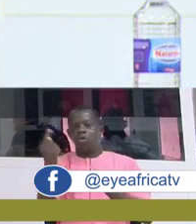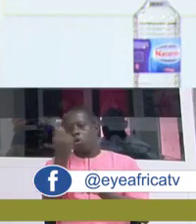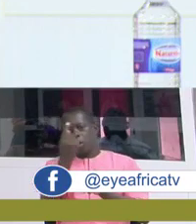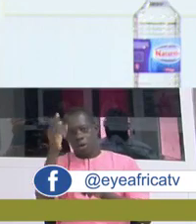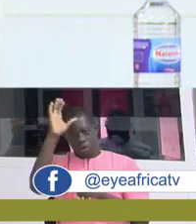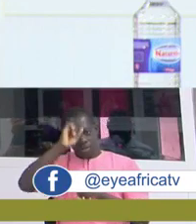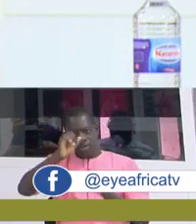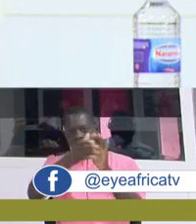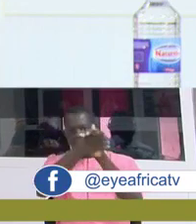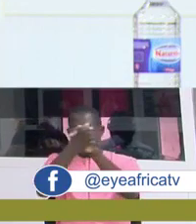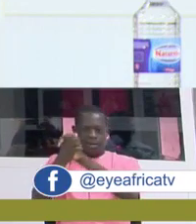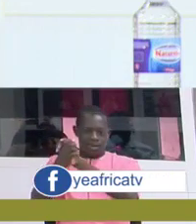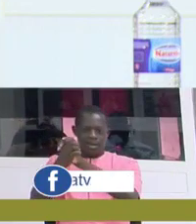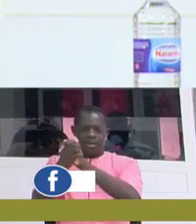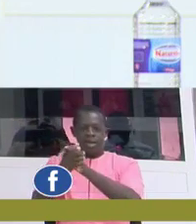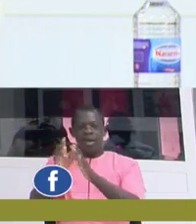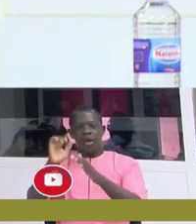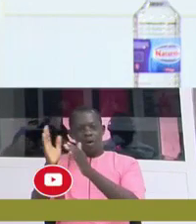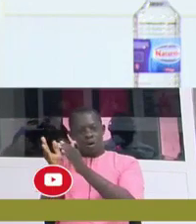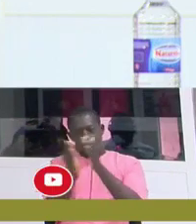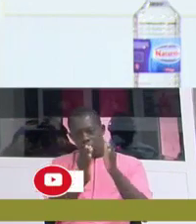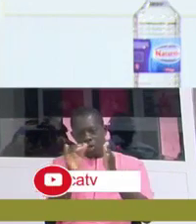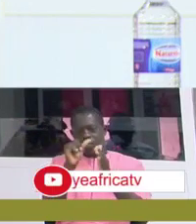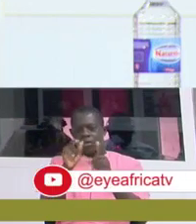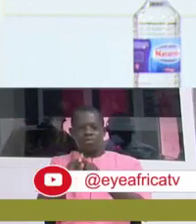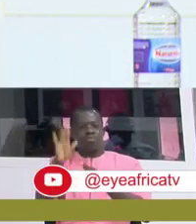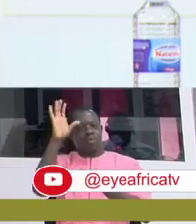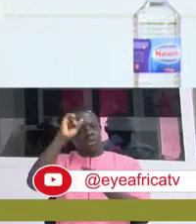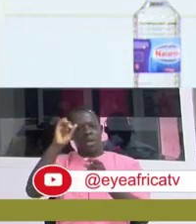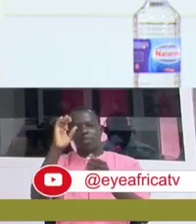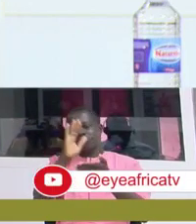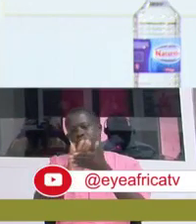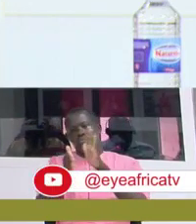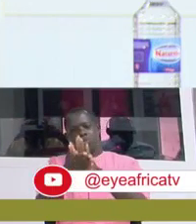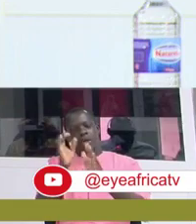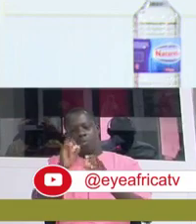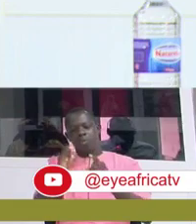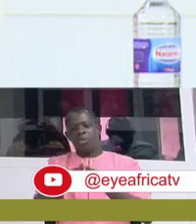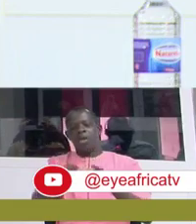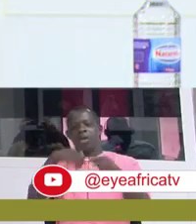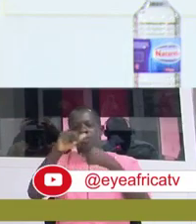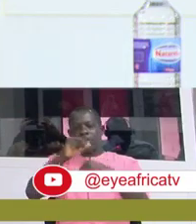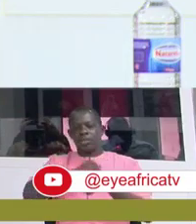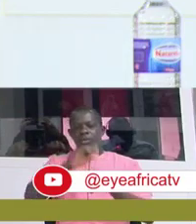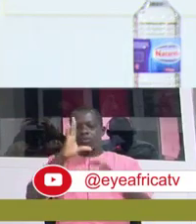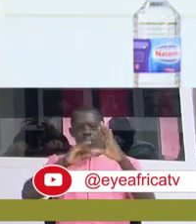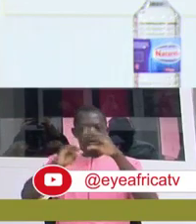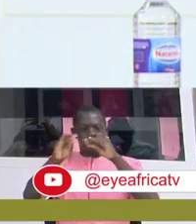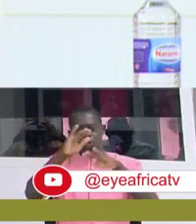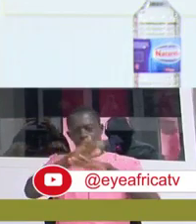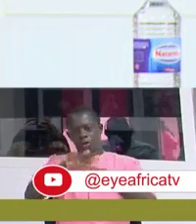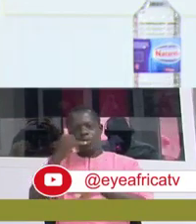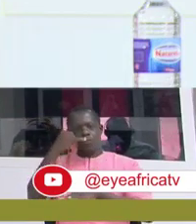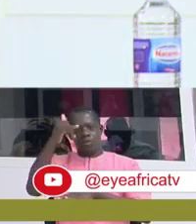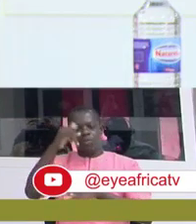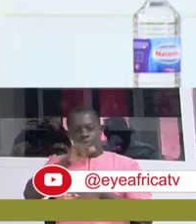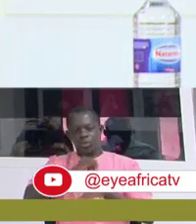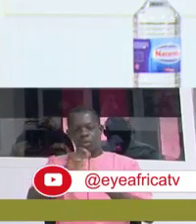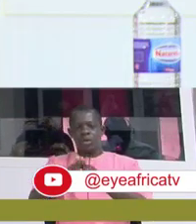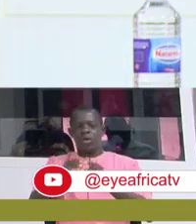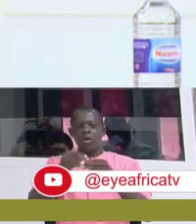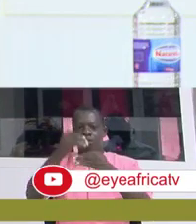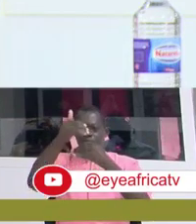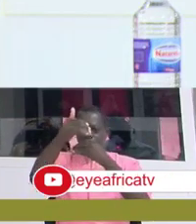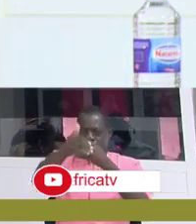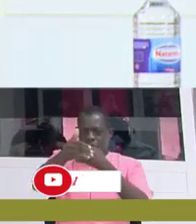Mungo moje. I don't understand anything. Abira diamu ta lakurata. After talking on the phone, Tambitanyaro, he was in front of me.